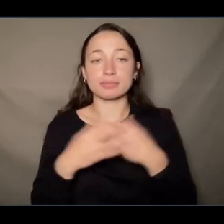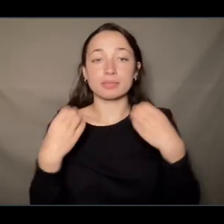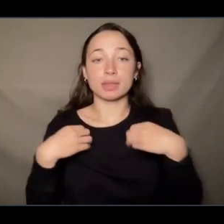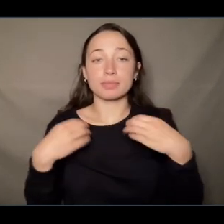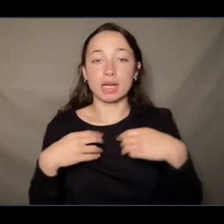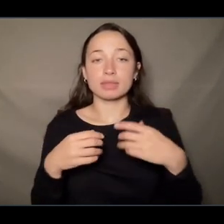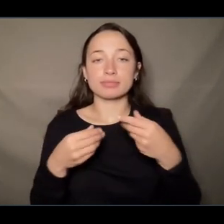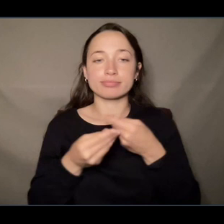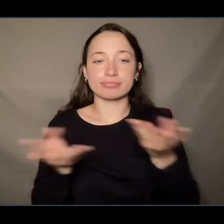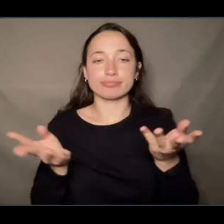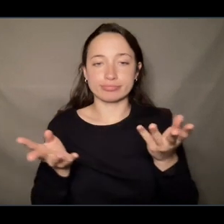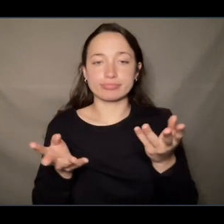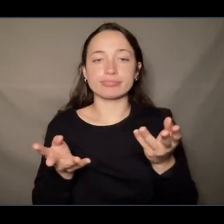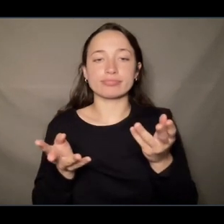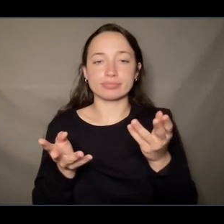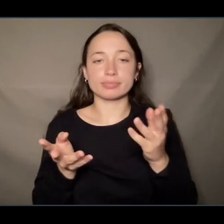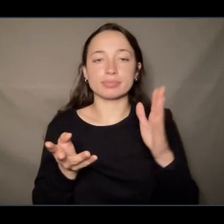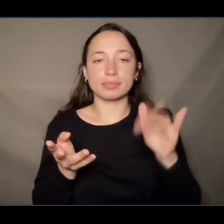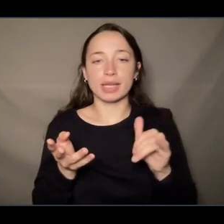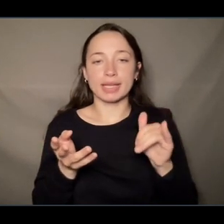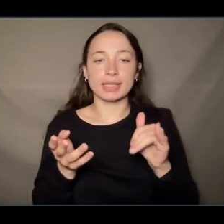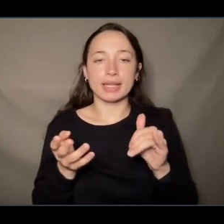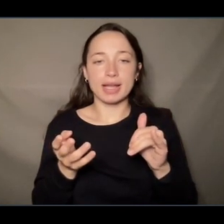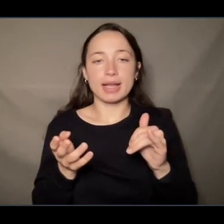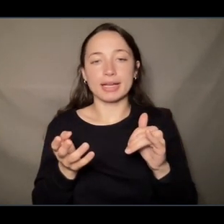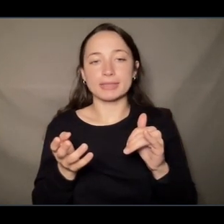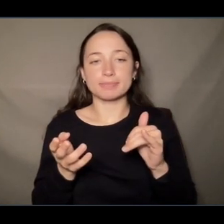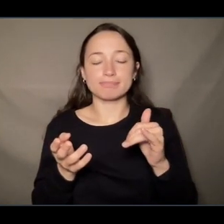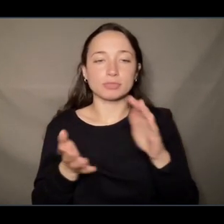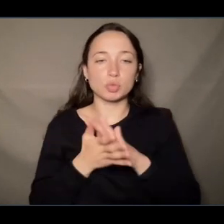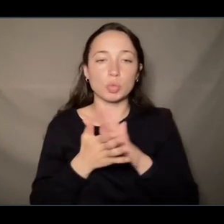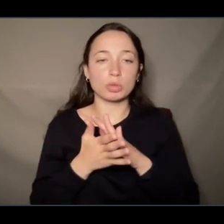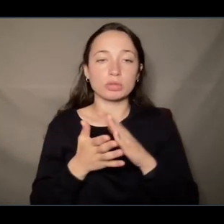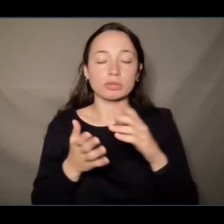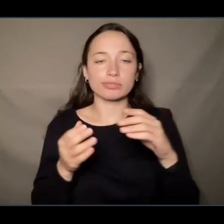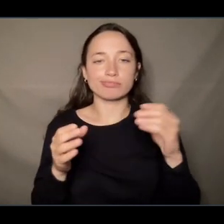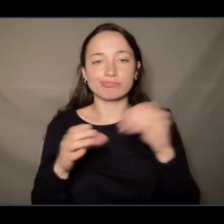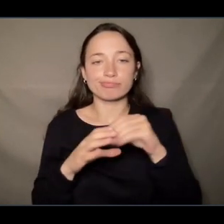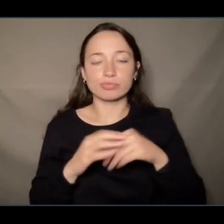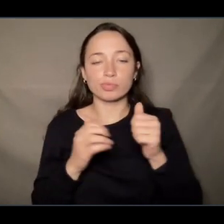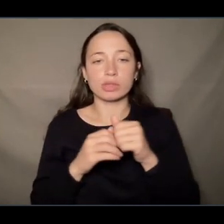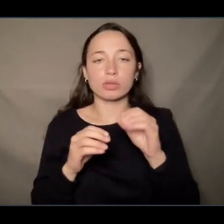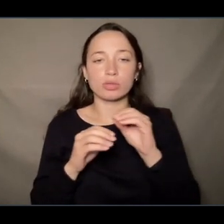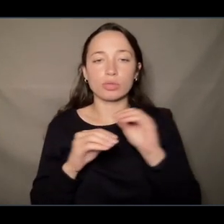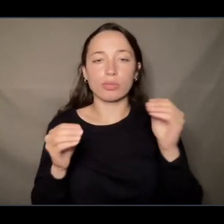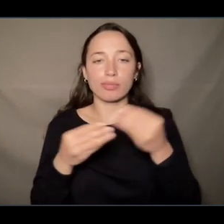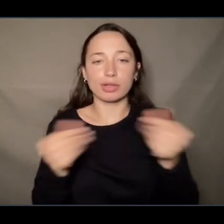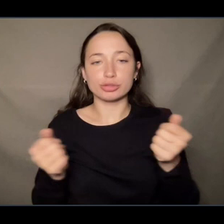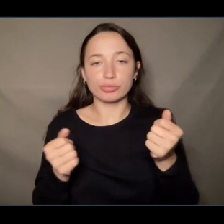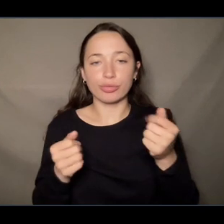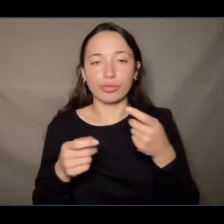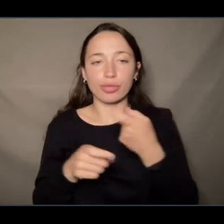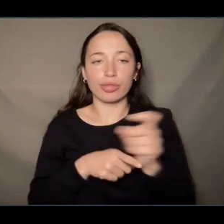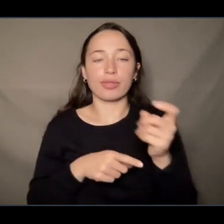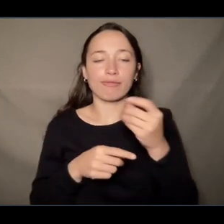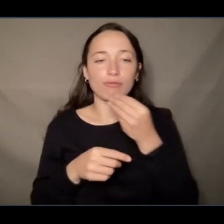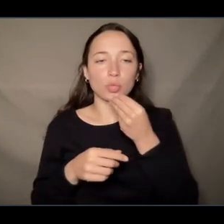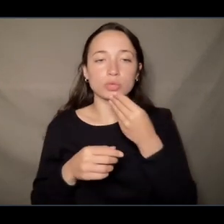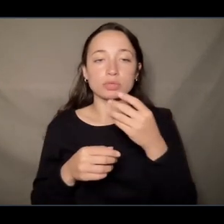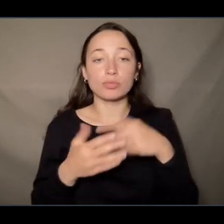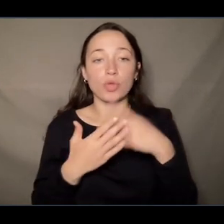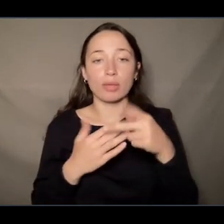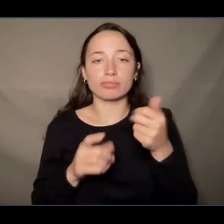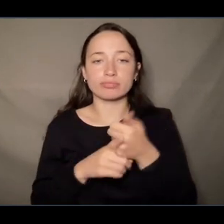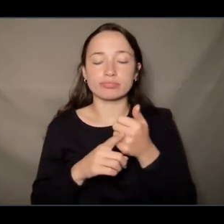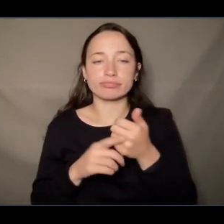served weekly with backpacks. Our backpacks are handed out by the schools. They're filled with non-perishable foods. The program is